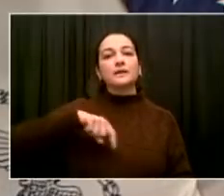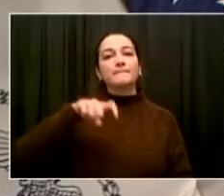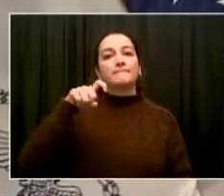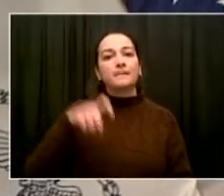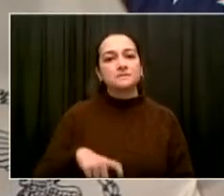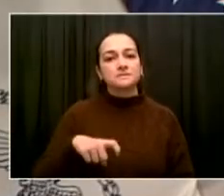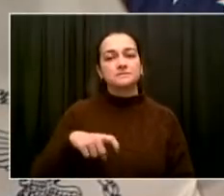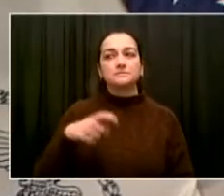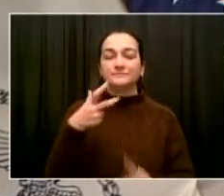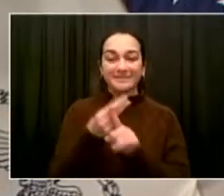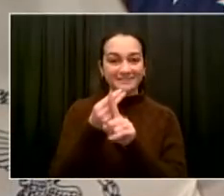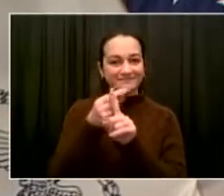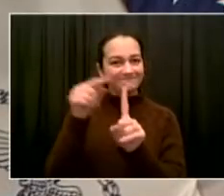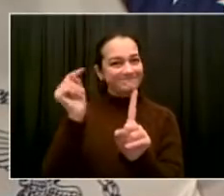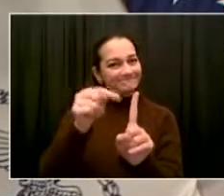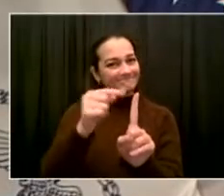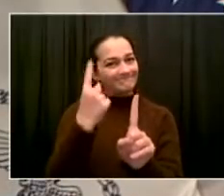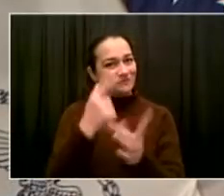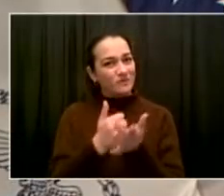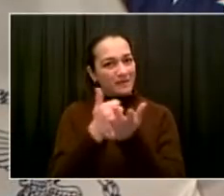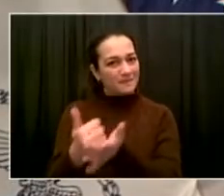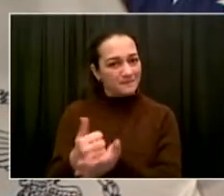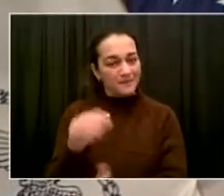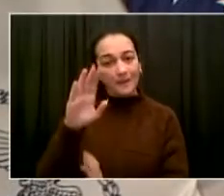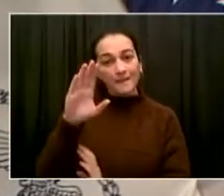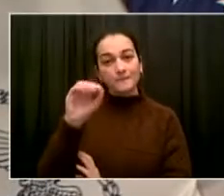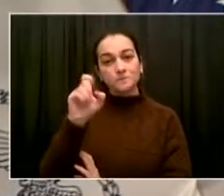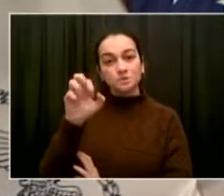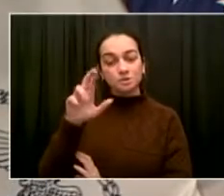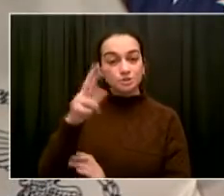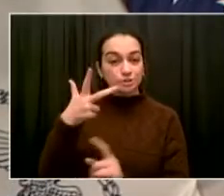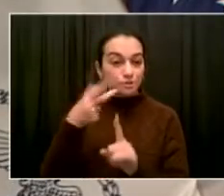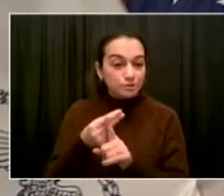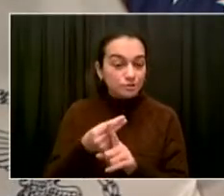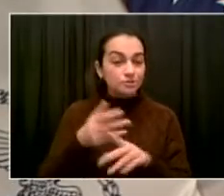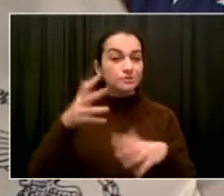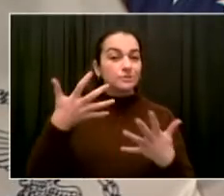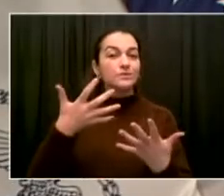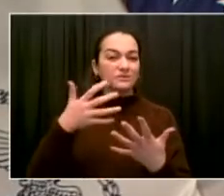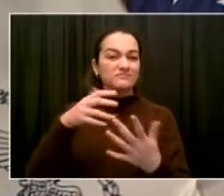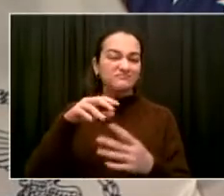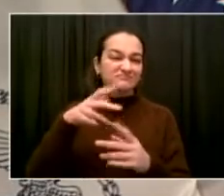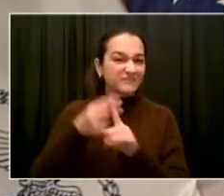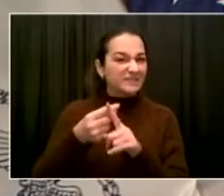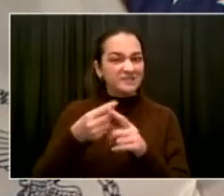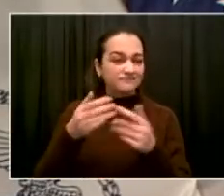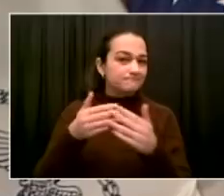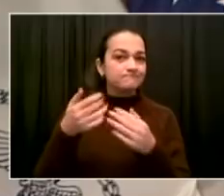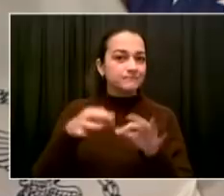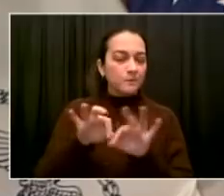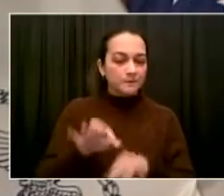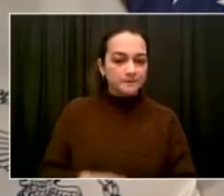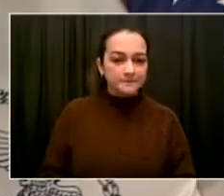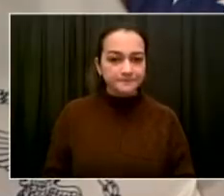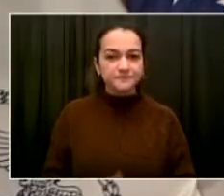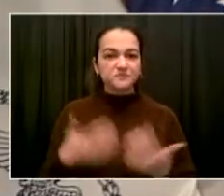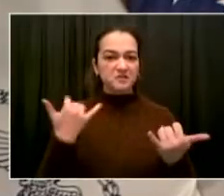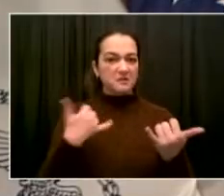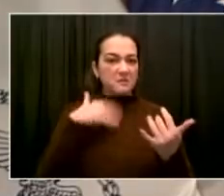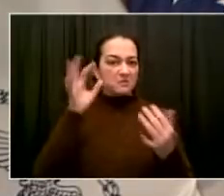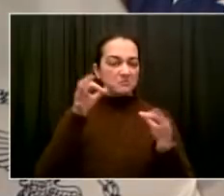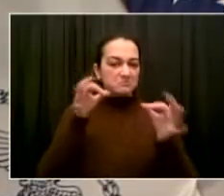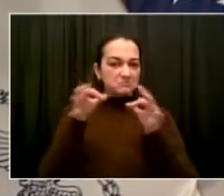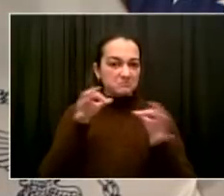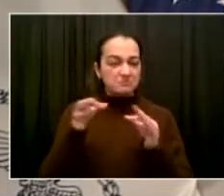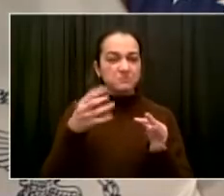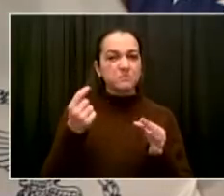us to get by this and get by this quickly. Now let me give you the indicators as they are today, and they really point out both what